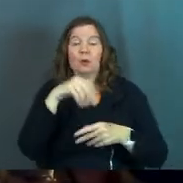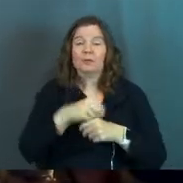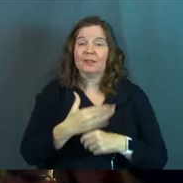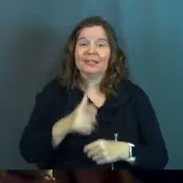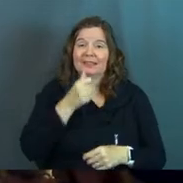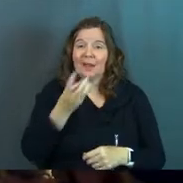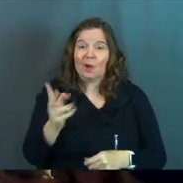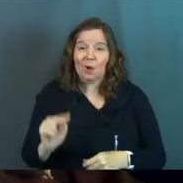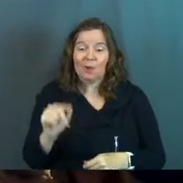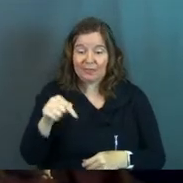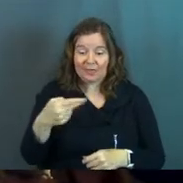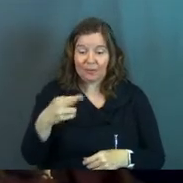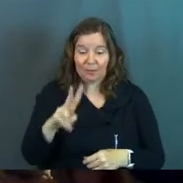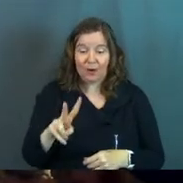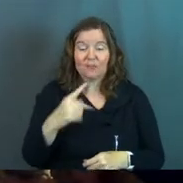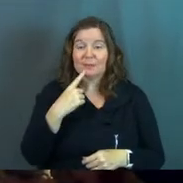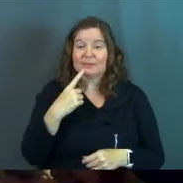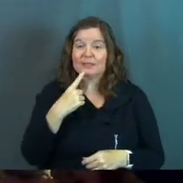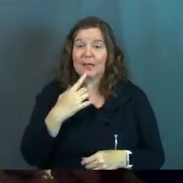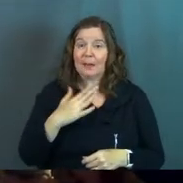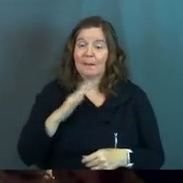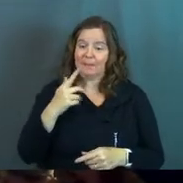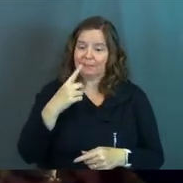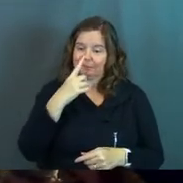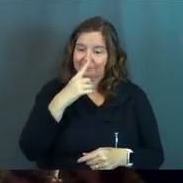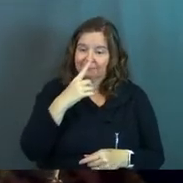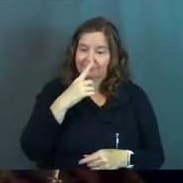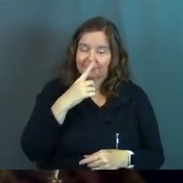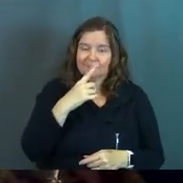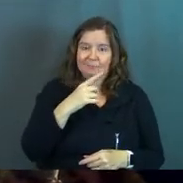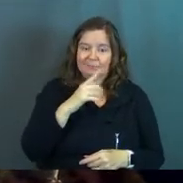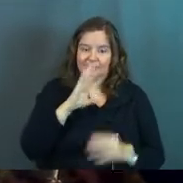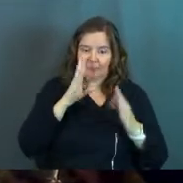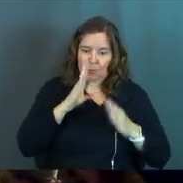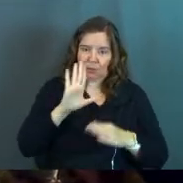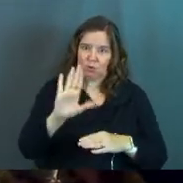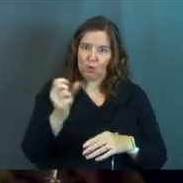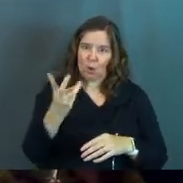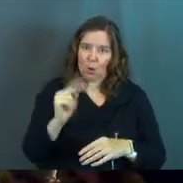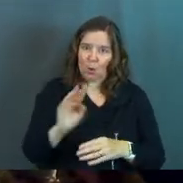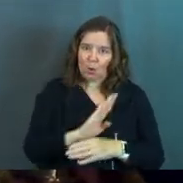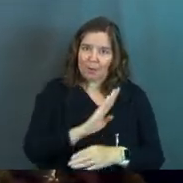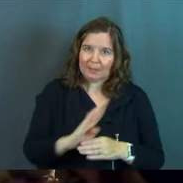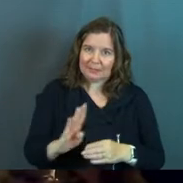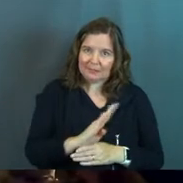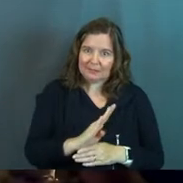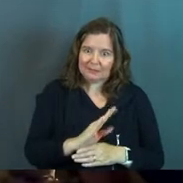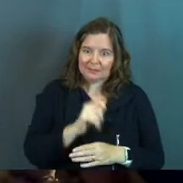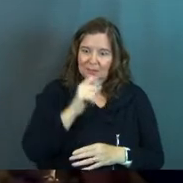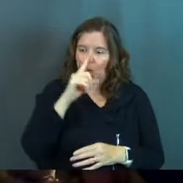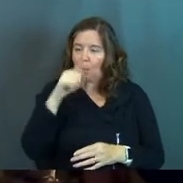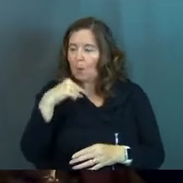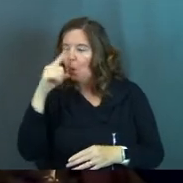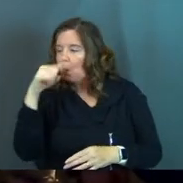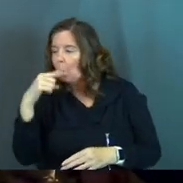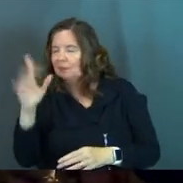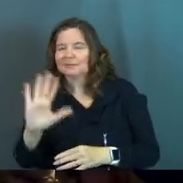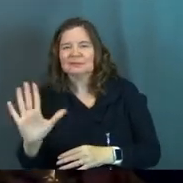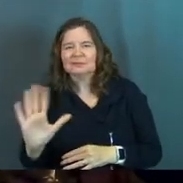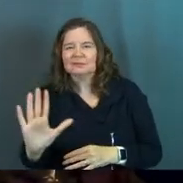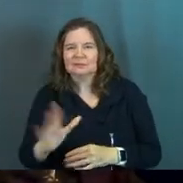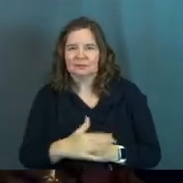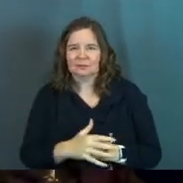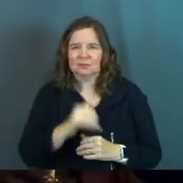that's not your own. This proverb is saying, mind your own business. If you're taking notes today, mind your own